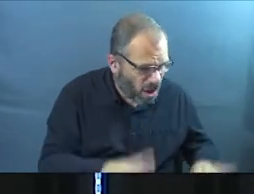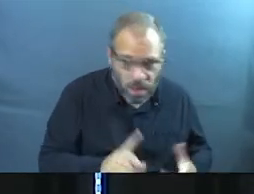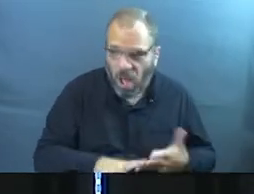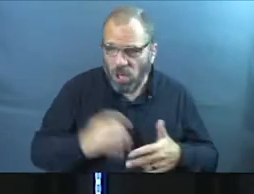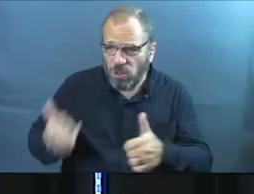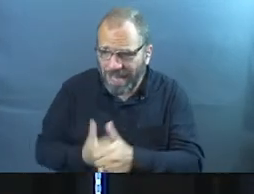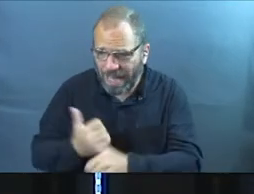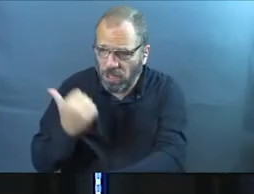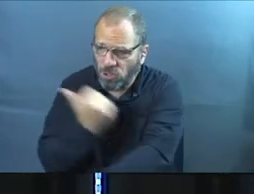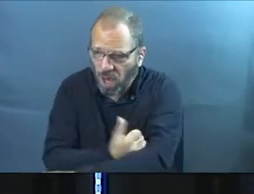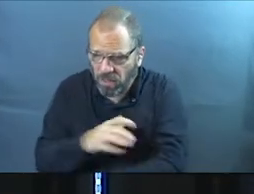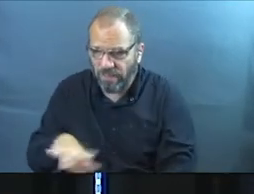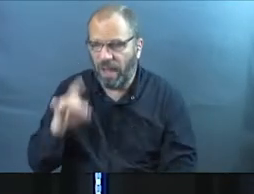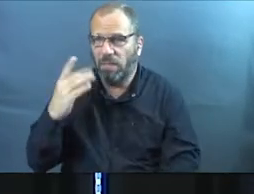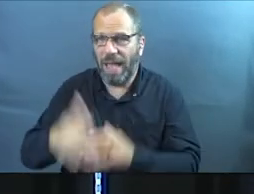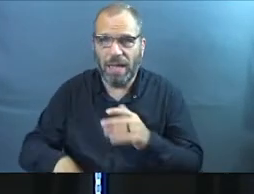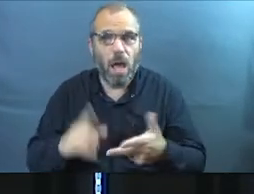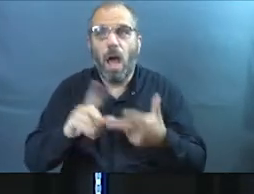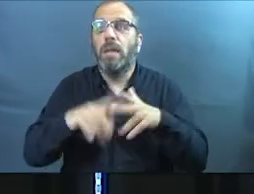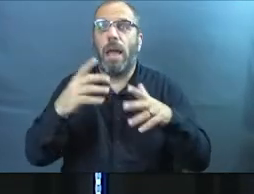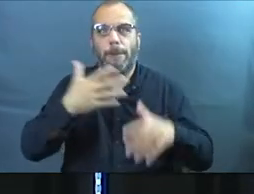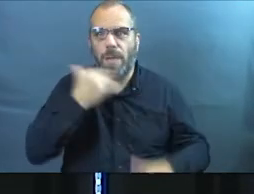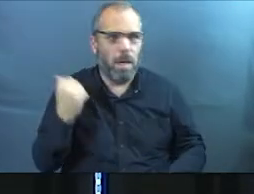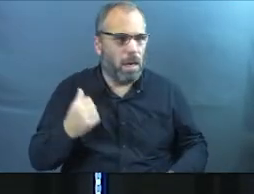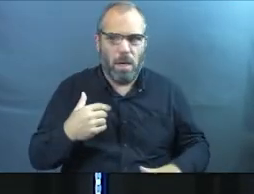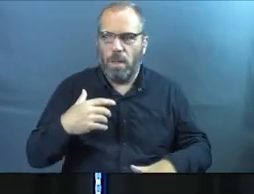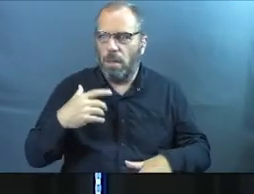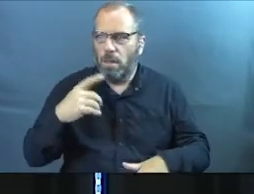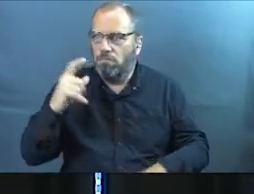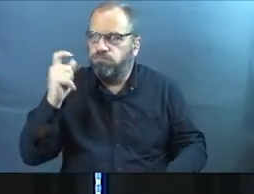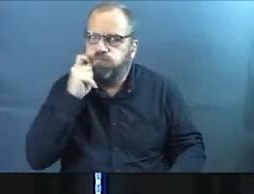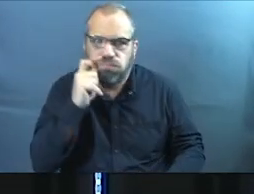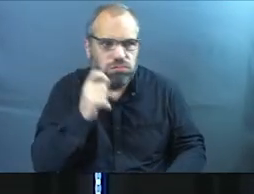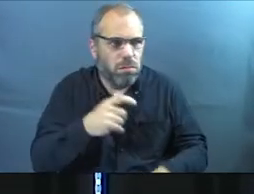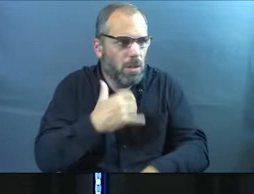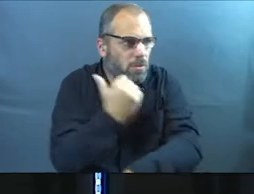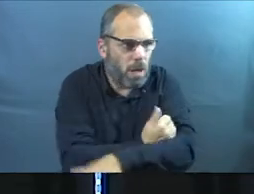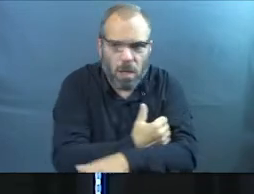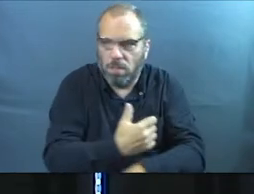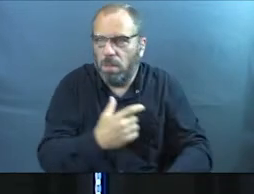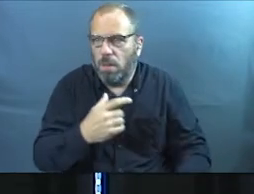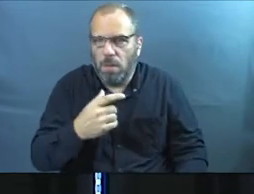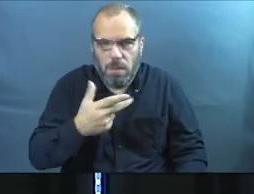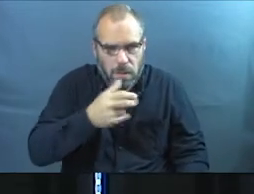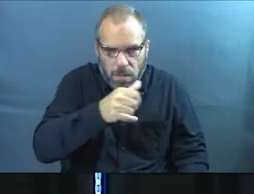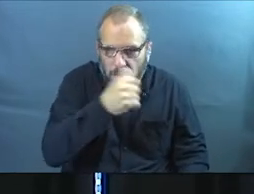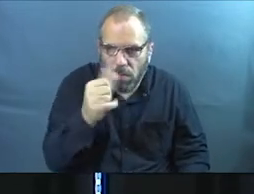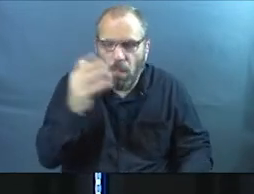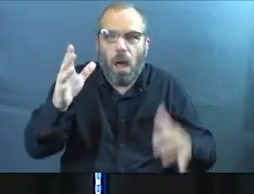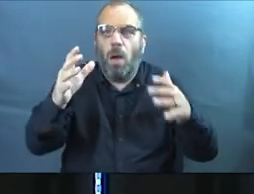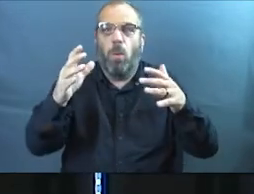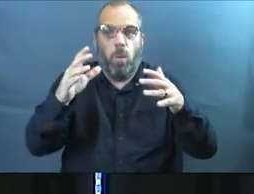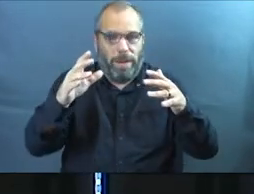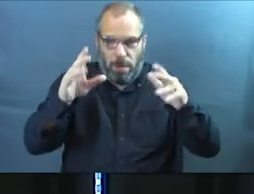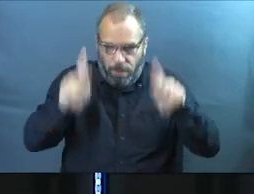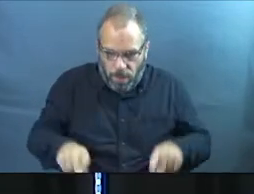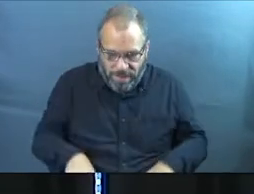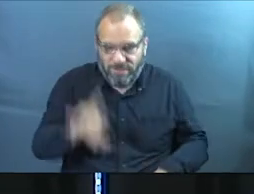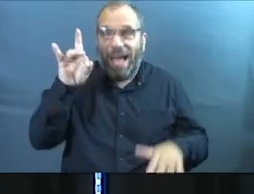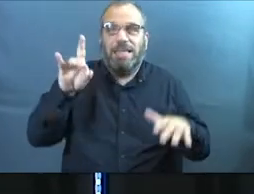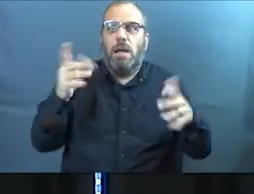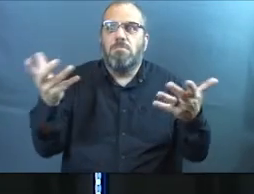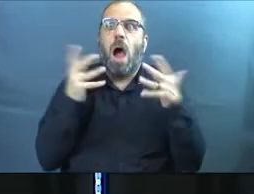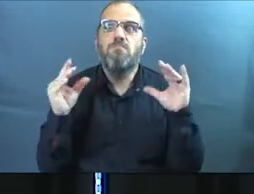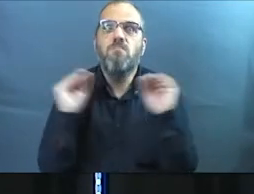you've chased drugs and you found the end of it. And you need a bigger and bigger hit every single time. Why? Because whenever a human being finds its desire, it just